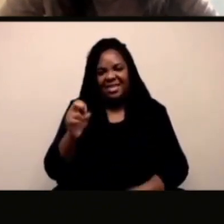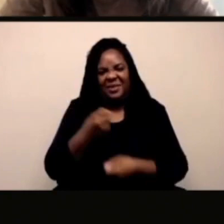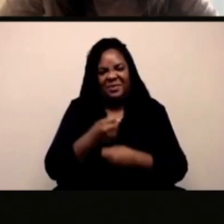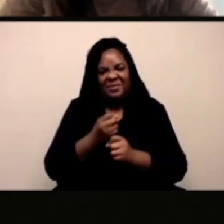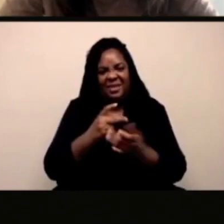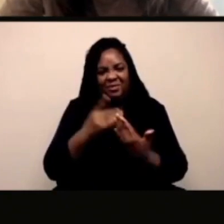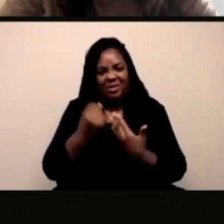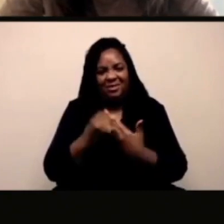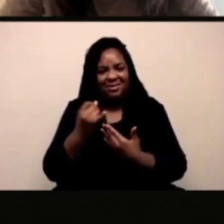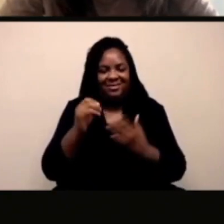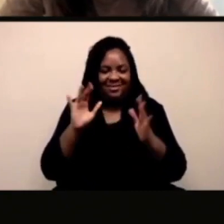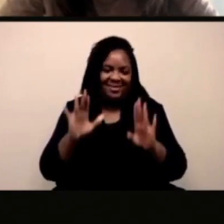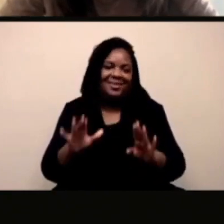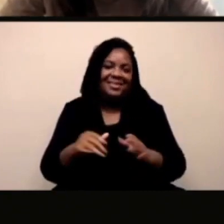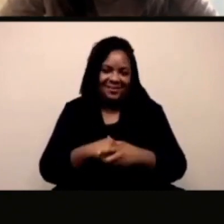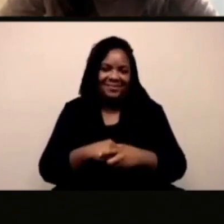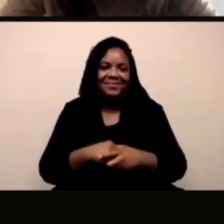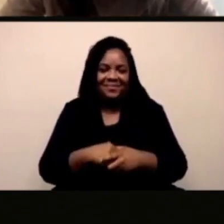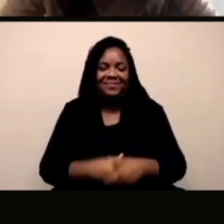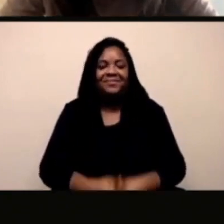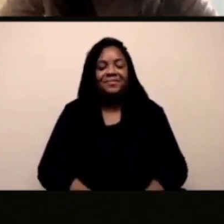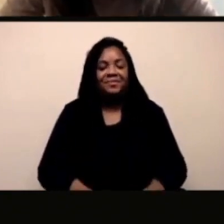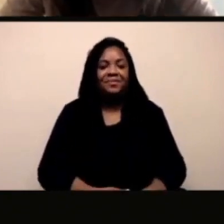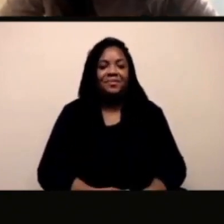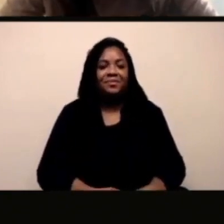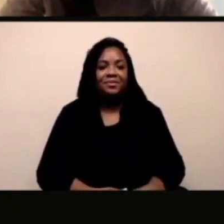That's awesome.